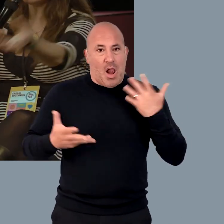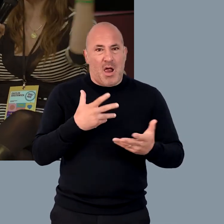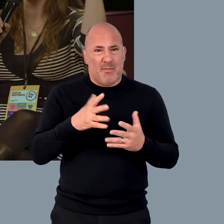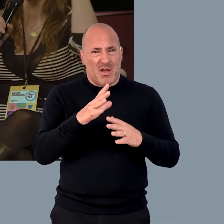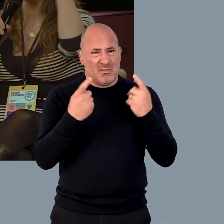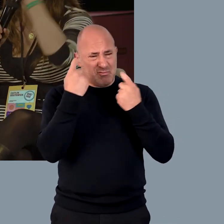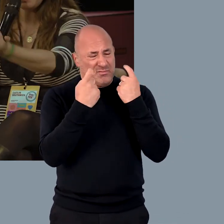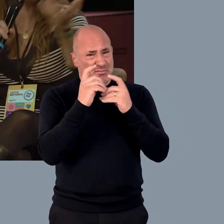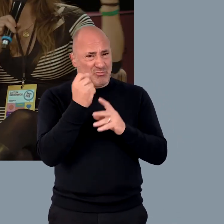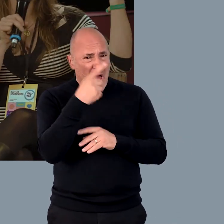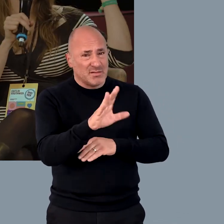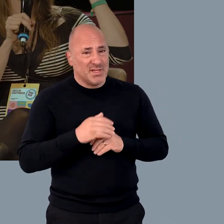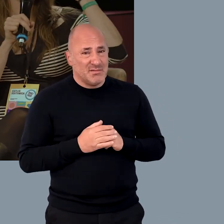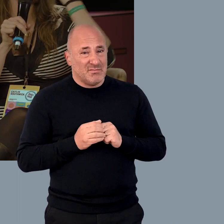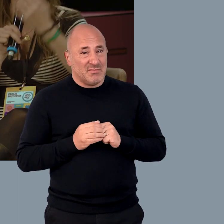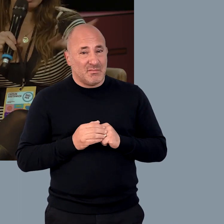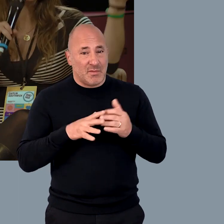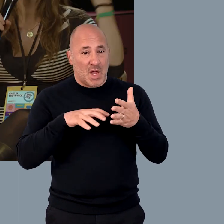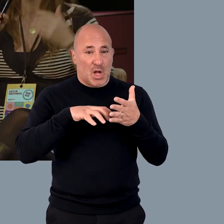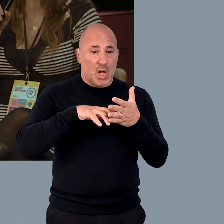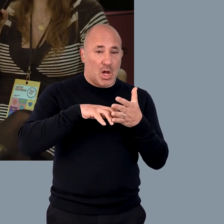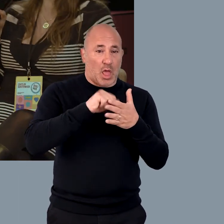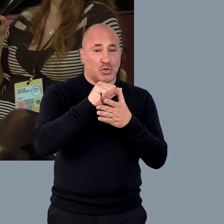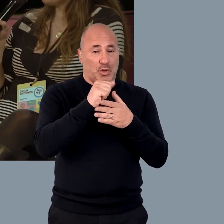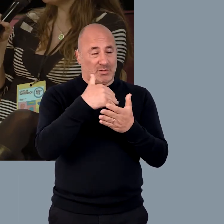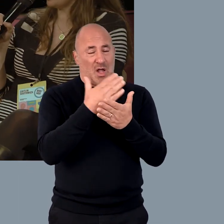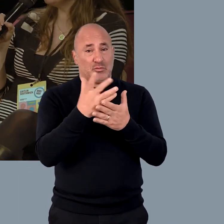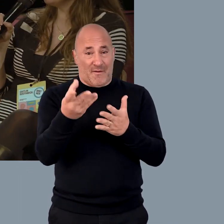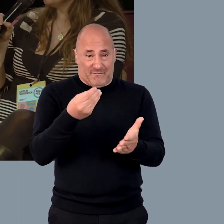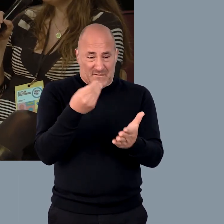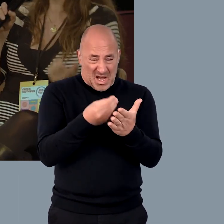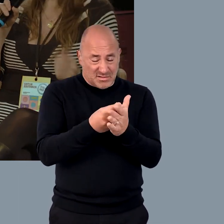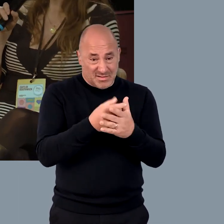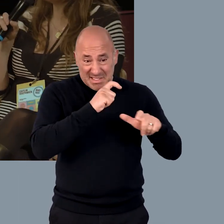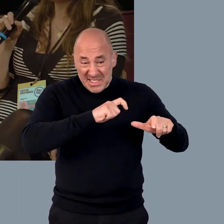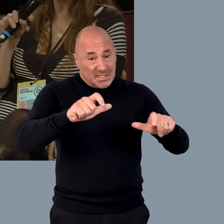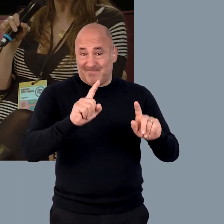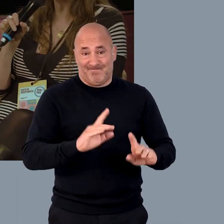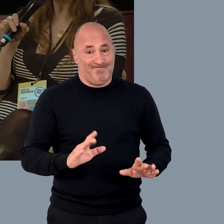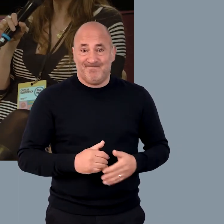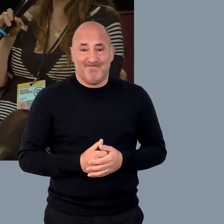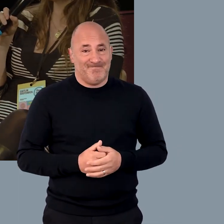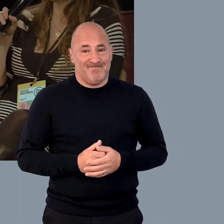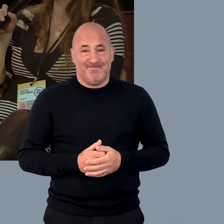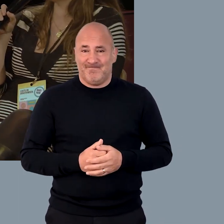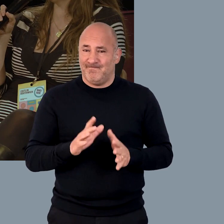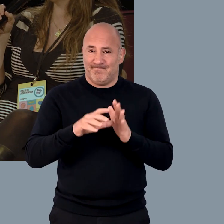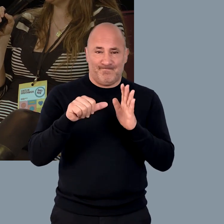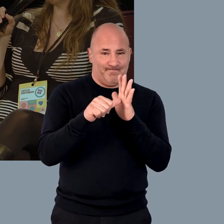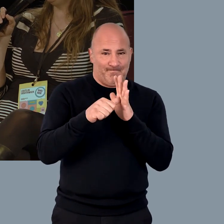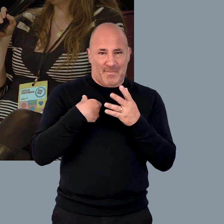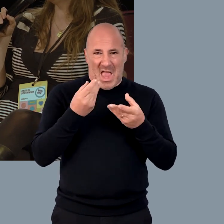constant circular hyper-productivity stress, because we're stressed about our jobs, because guess what? The cultural sector is